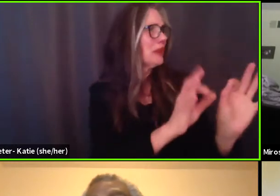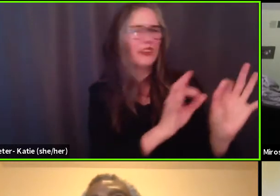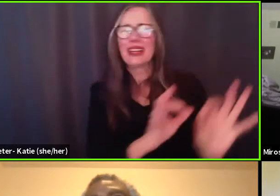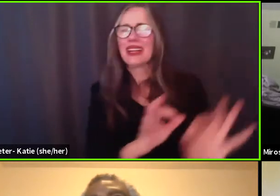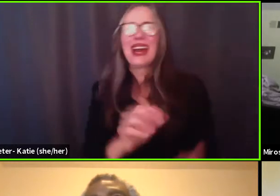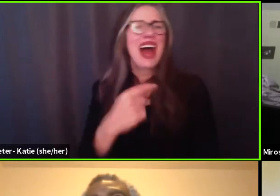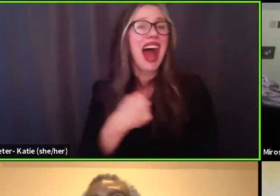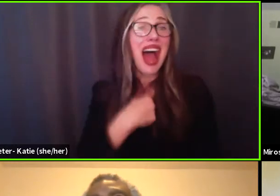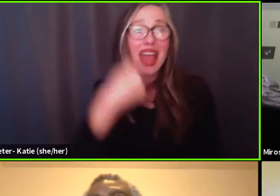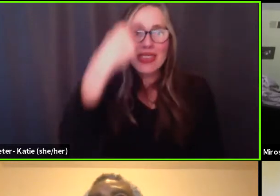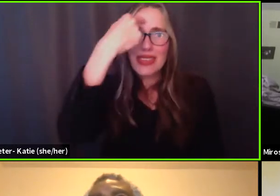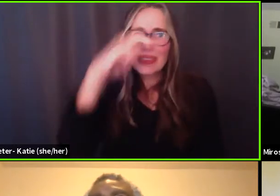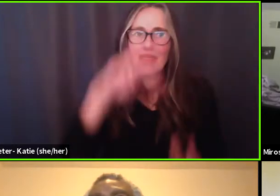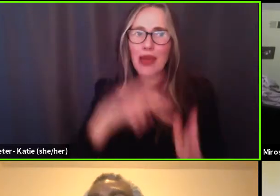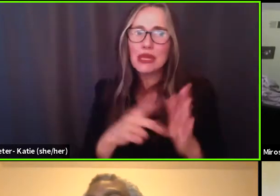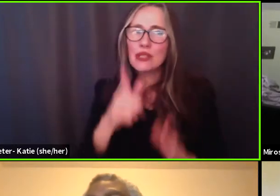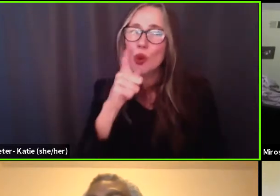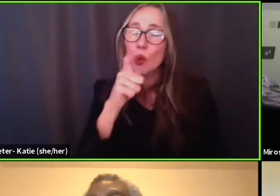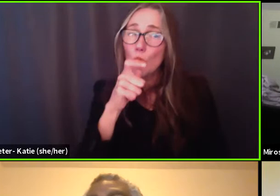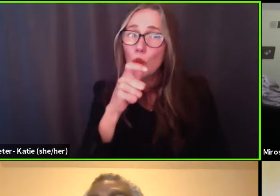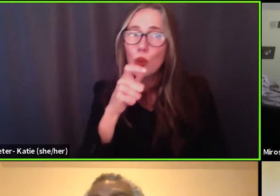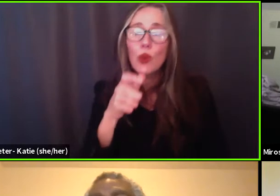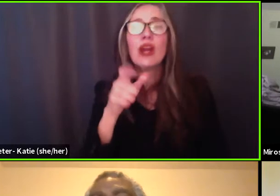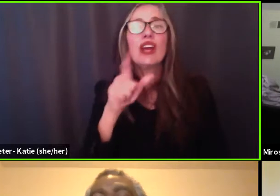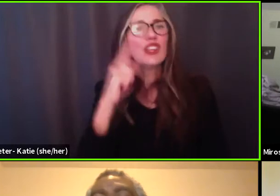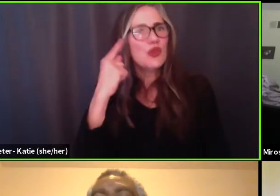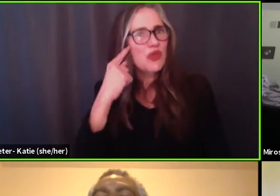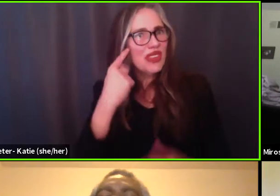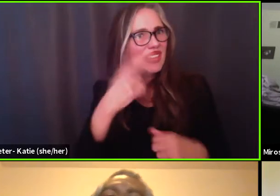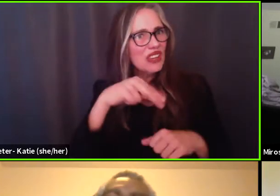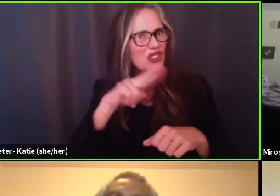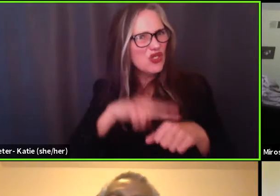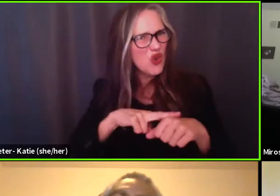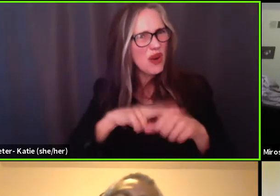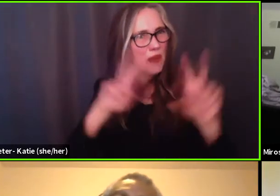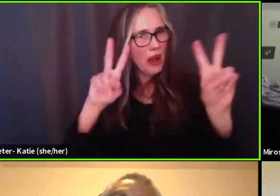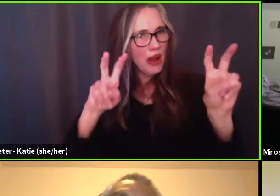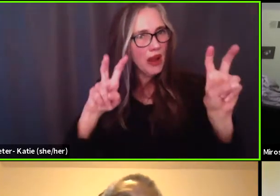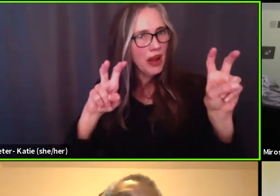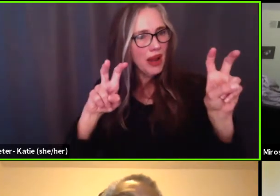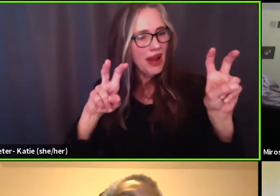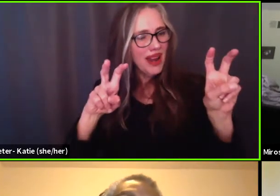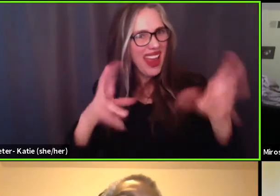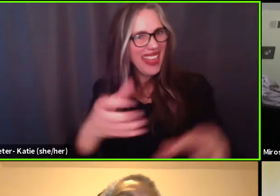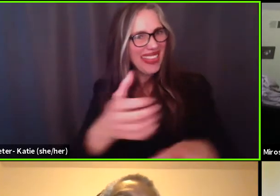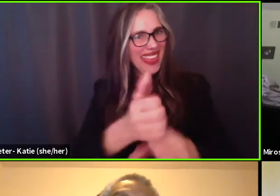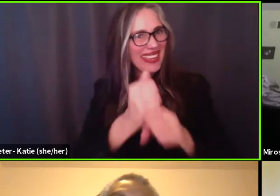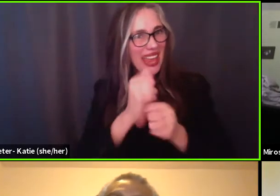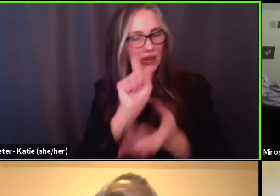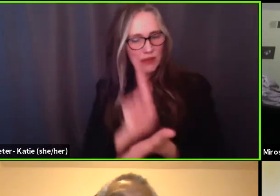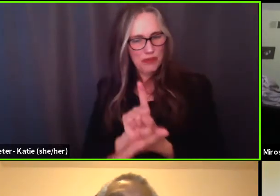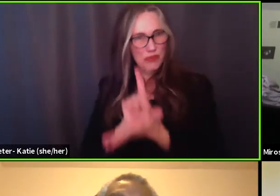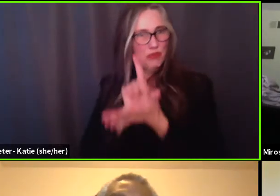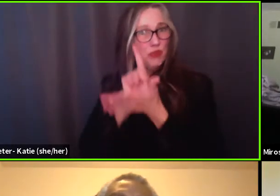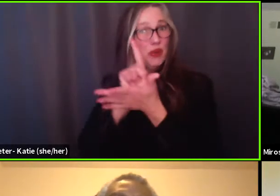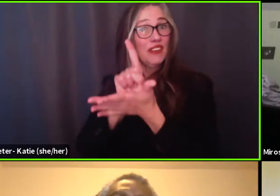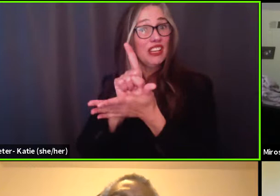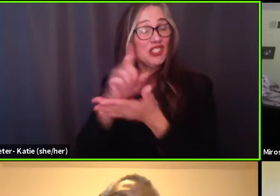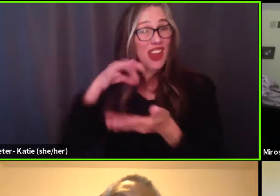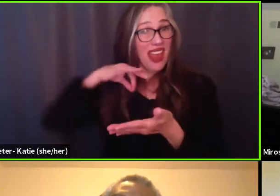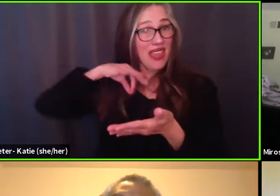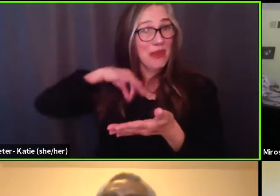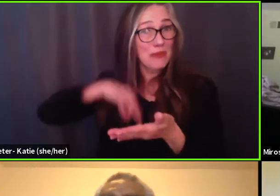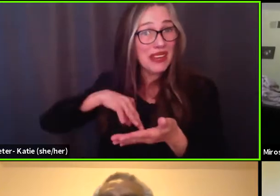because these ideas have been so normalized and because they haven't been confronted i think societies that have not done the deeper work are